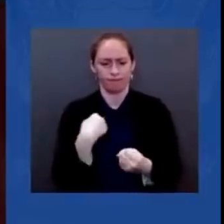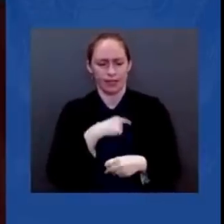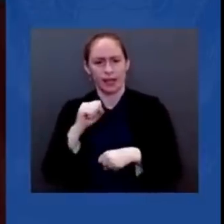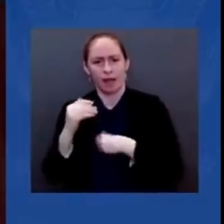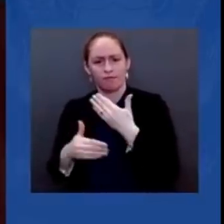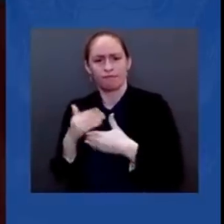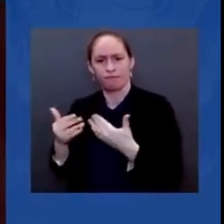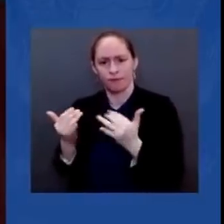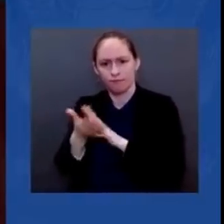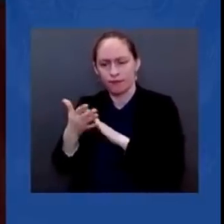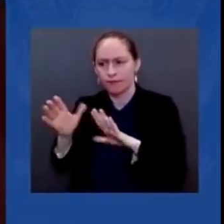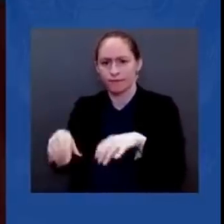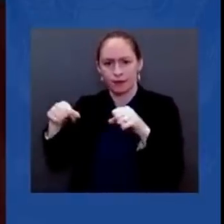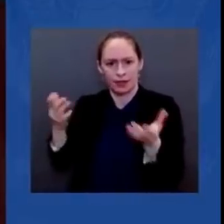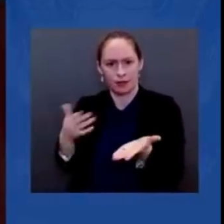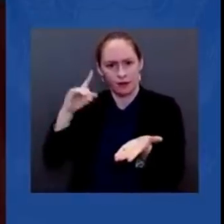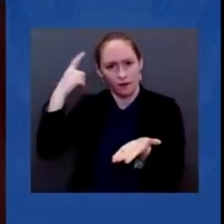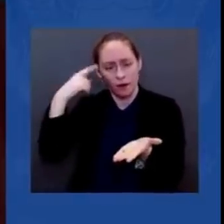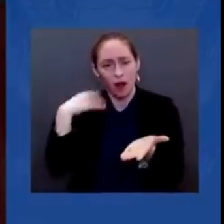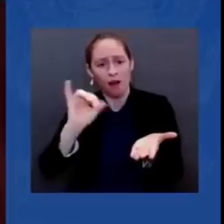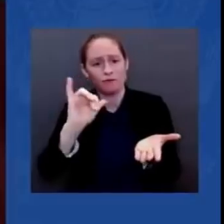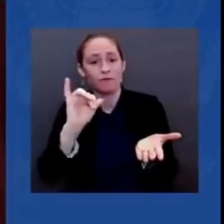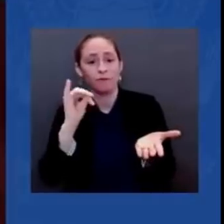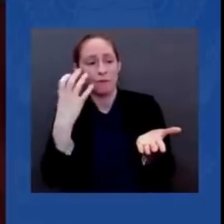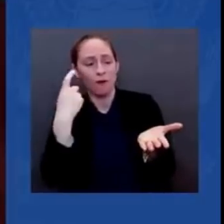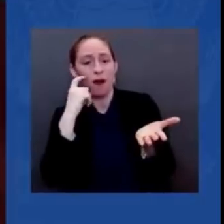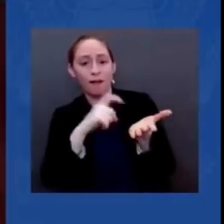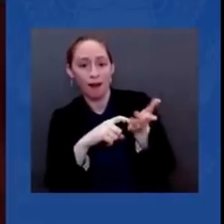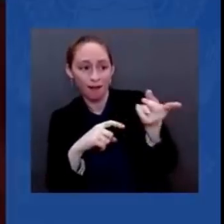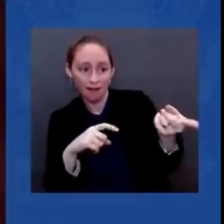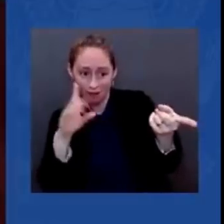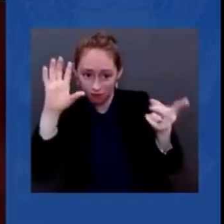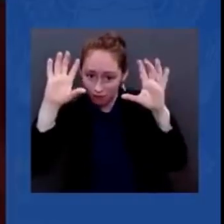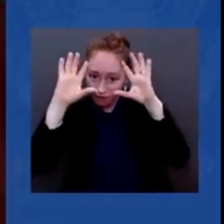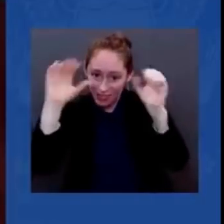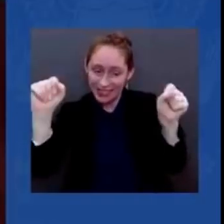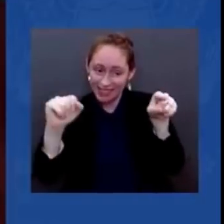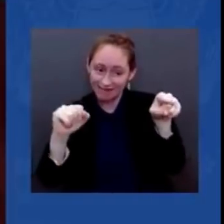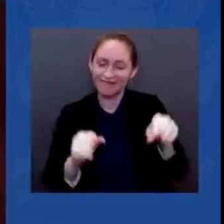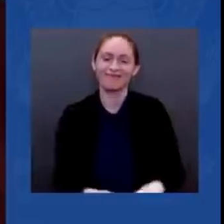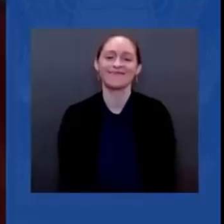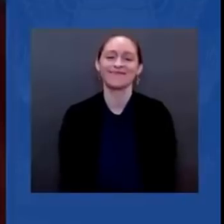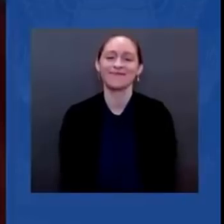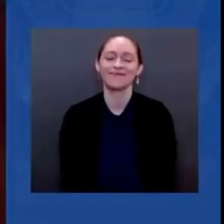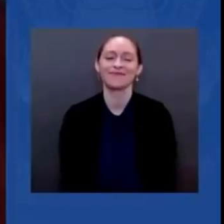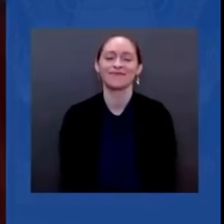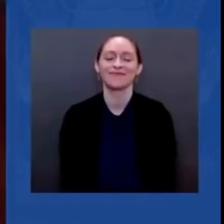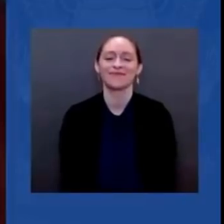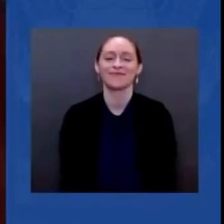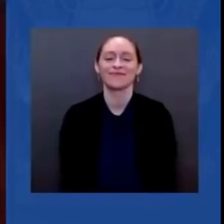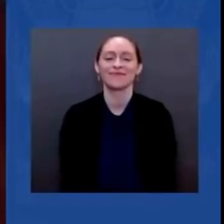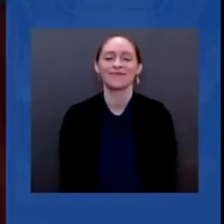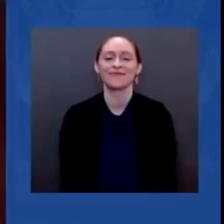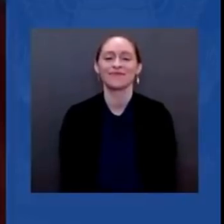comments designed to depoliticize our COVID response. I think that was helpful. As we face